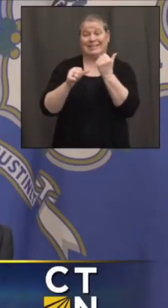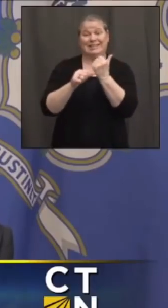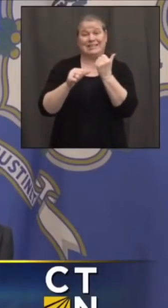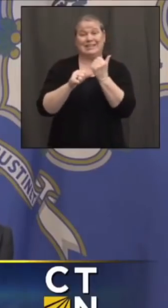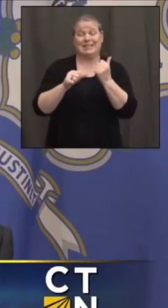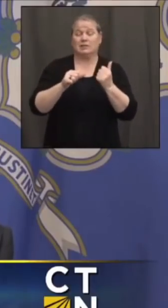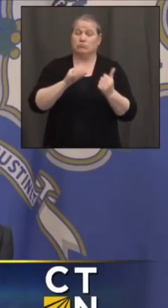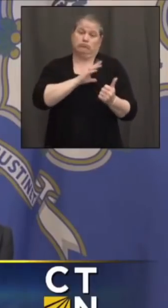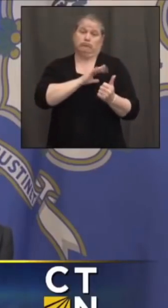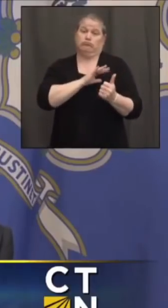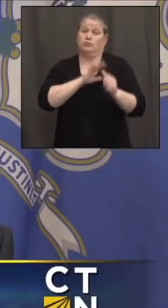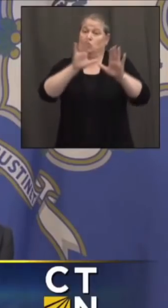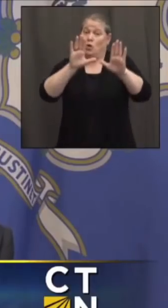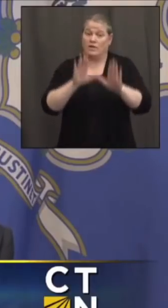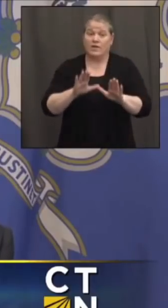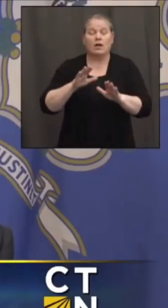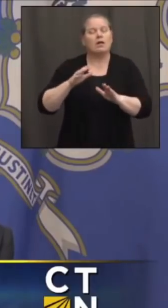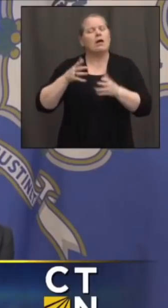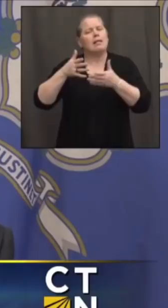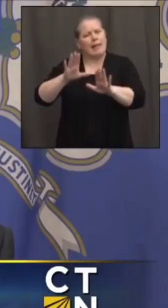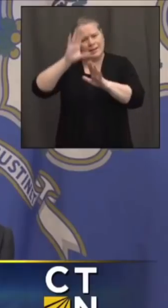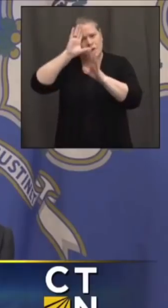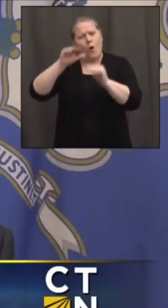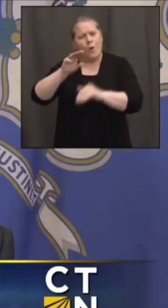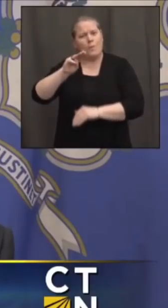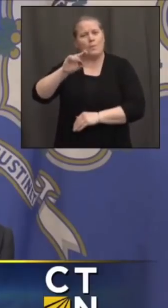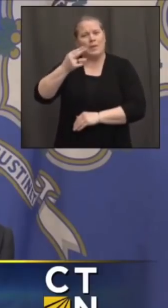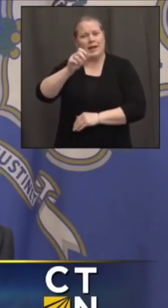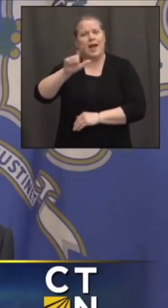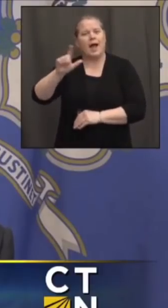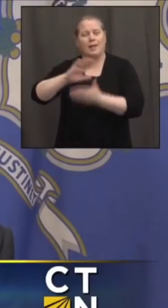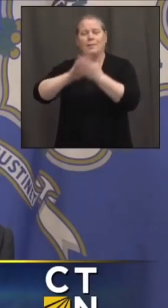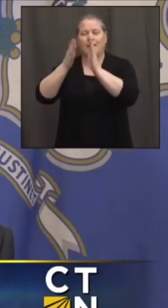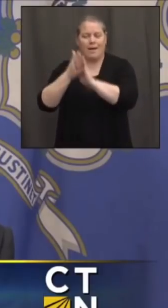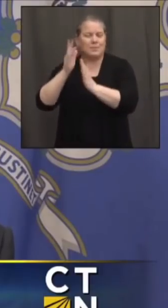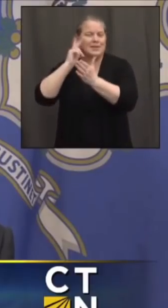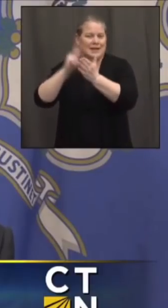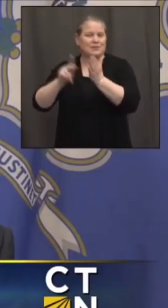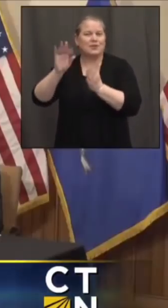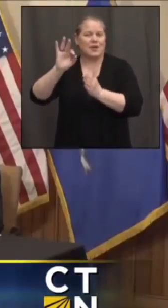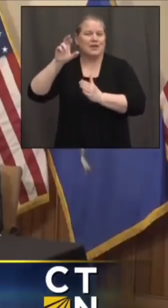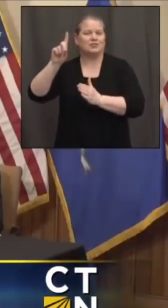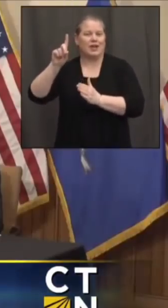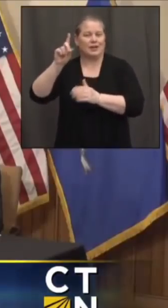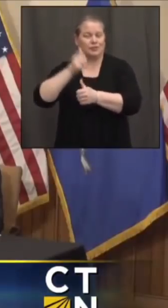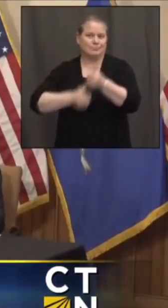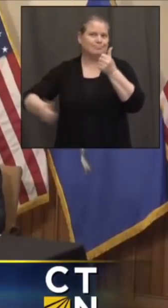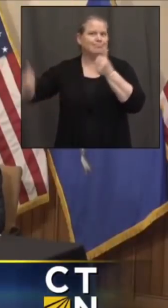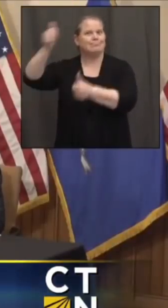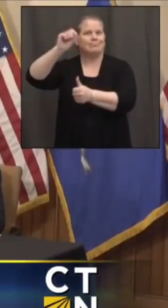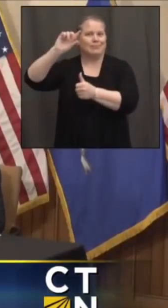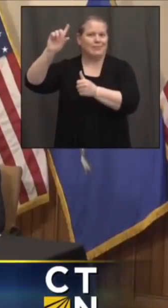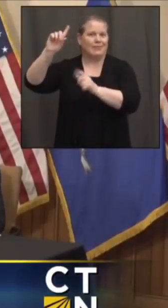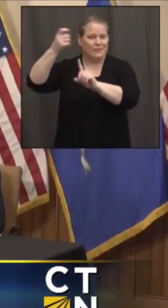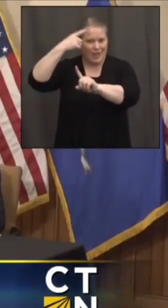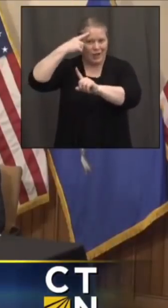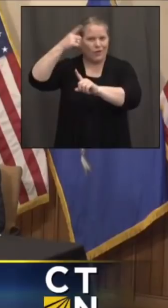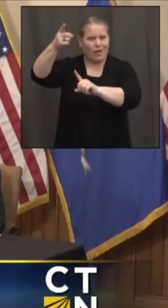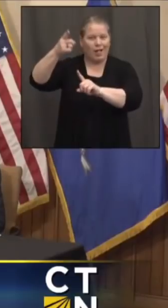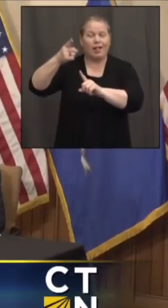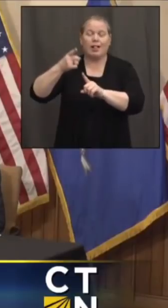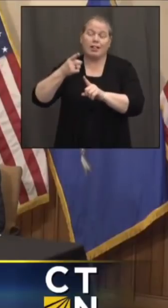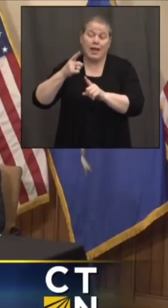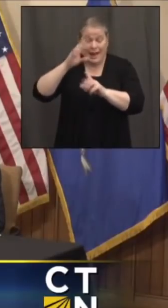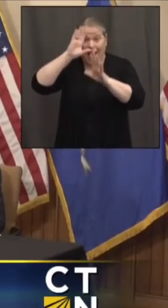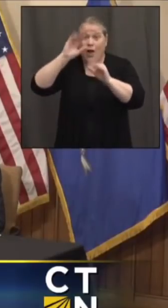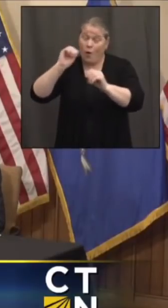our Secretary of Education. Let's do it unanimously. I think that would send a big message. Yes. And one more, I'm sorry, this is my last question. I'm